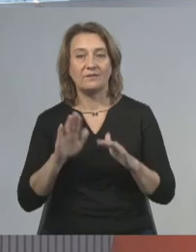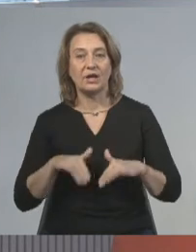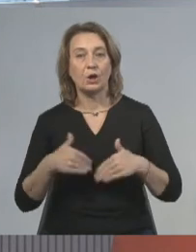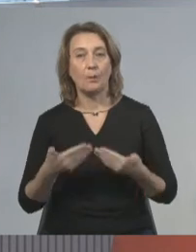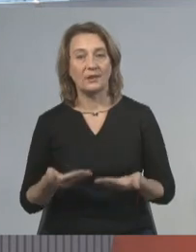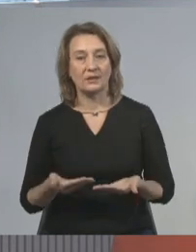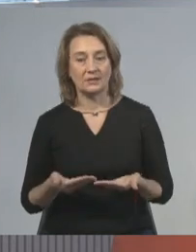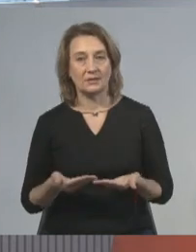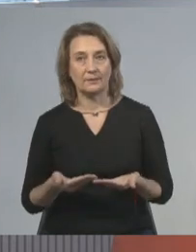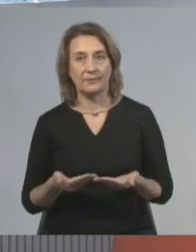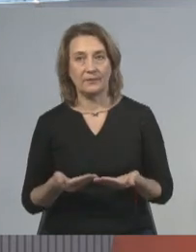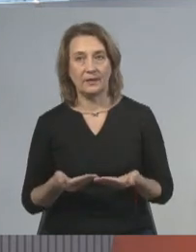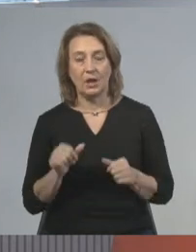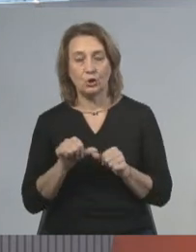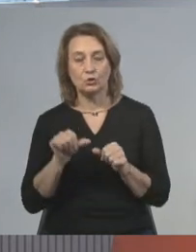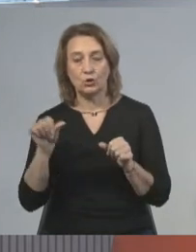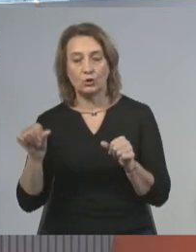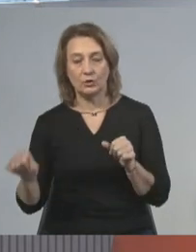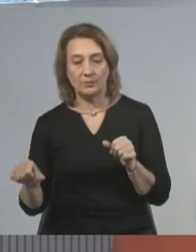recommendations